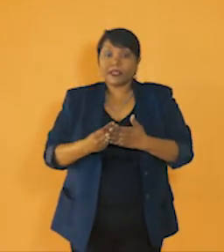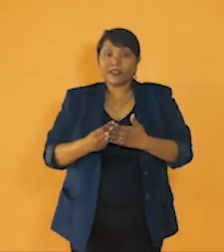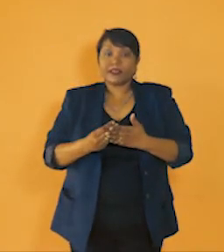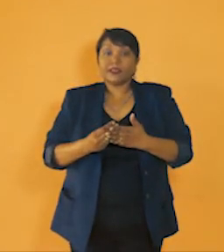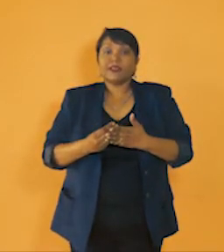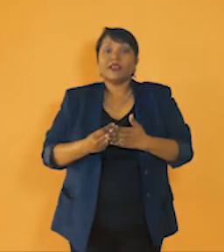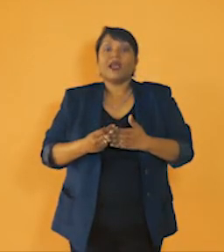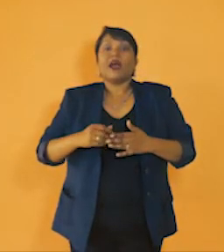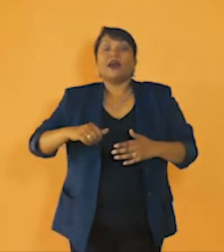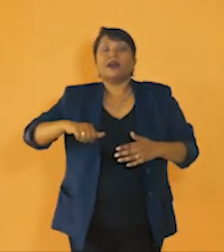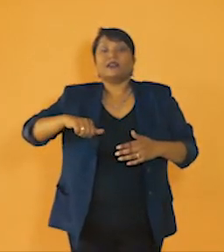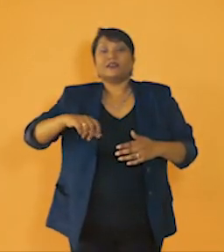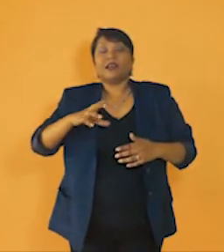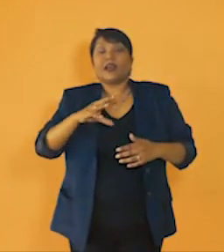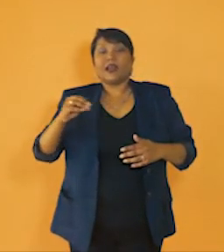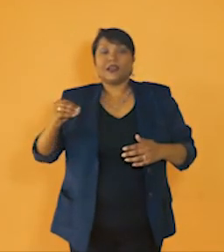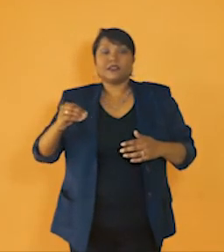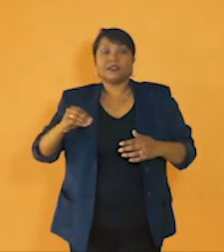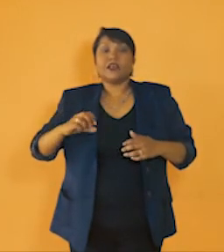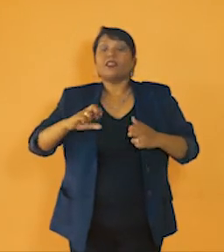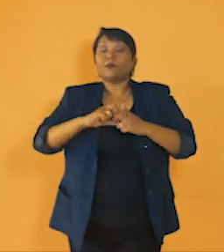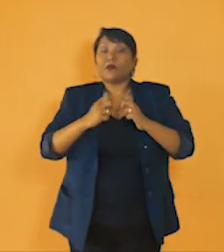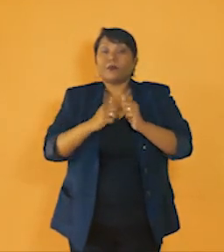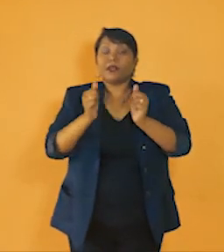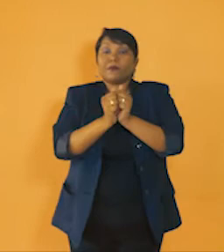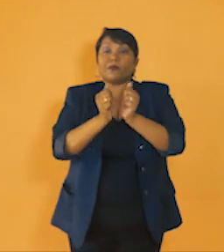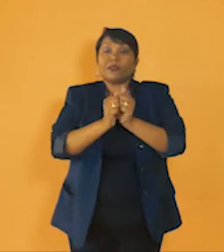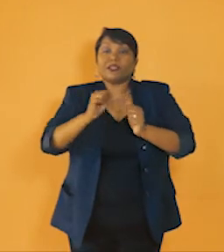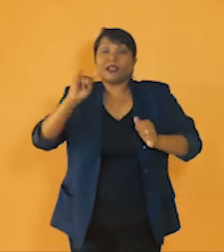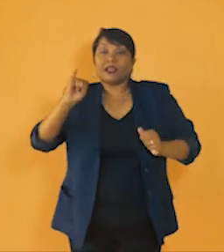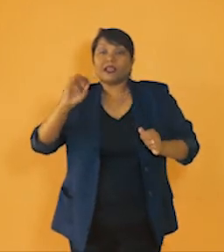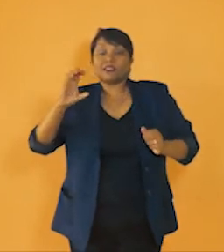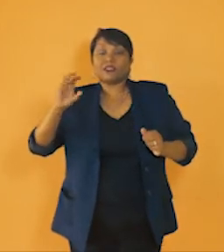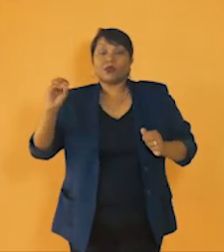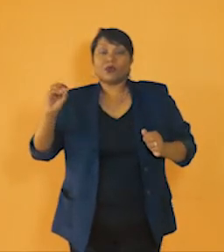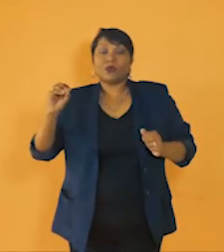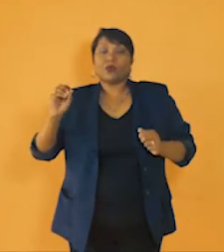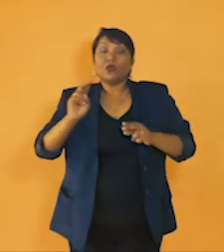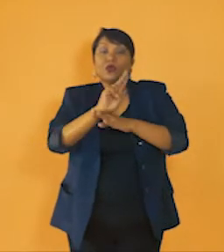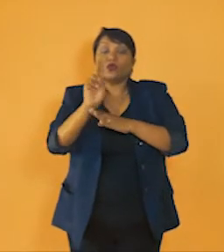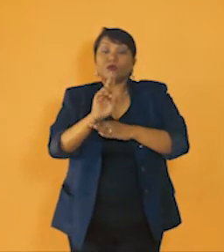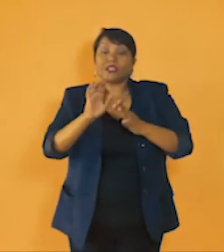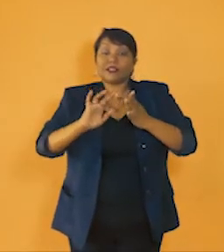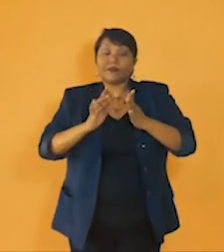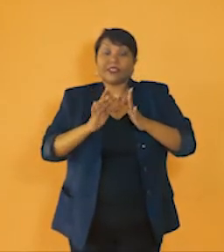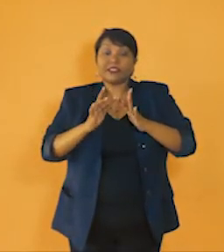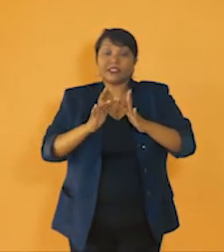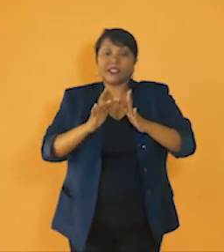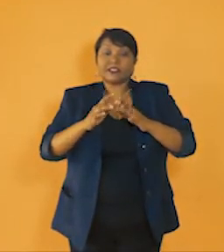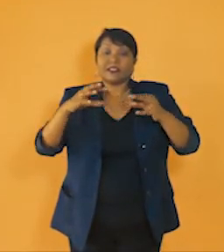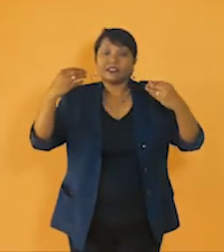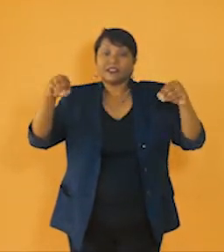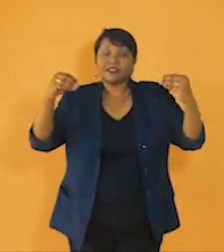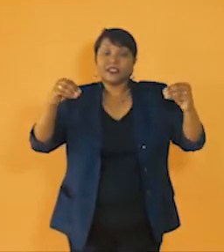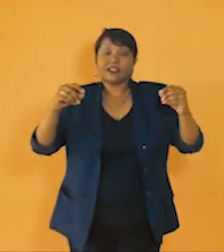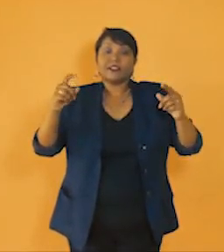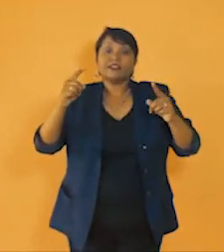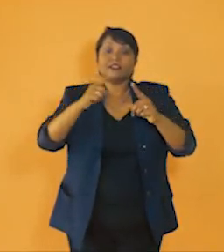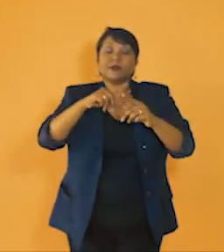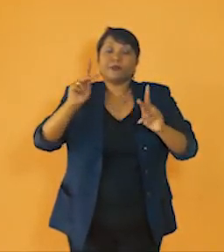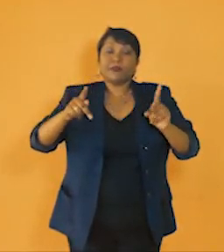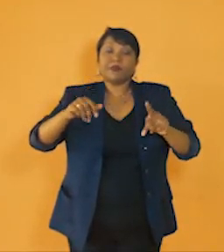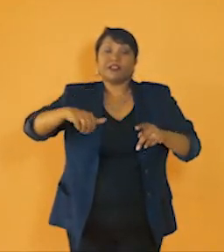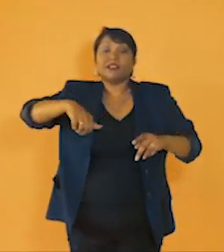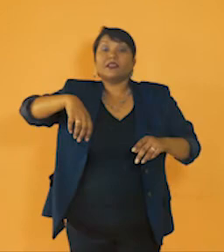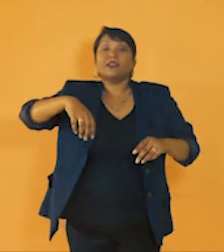And they highlighted the increased targeting of ICOs to retail investors through online distribution channels